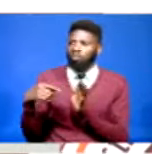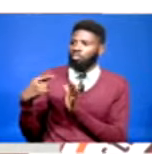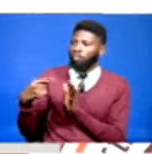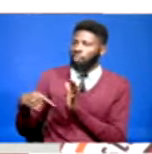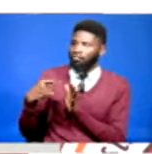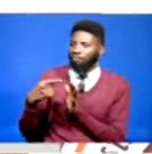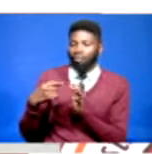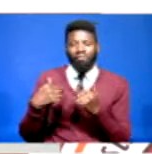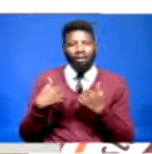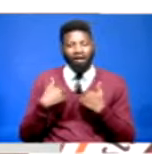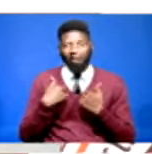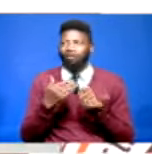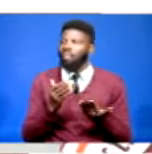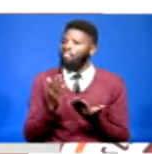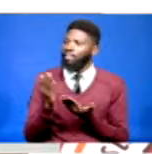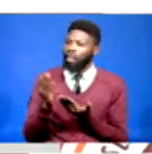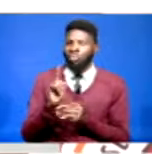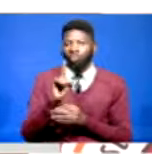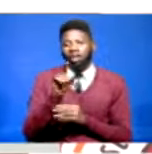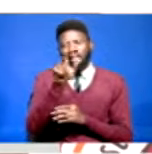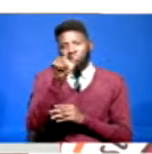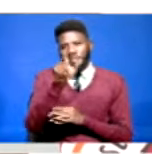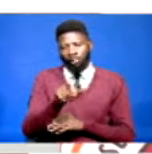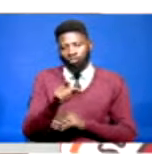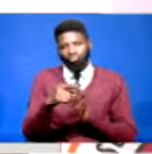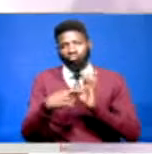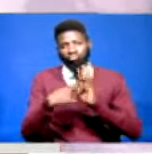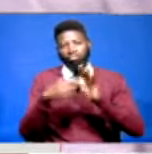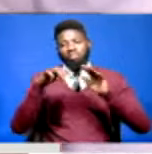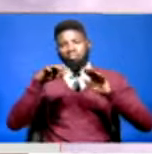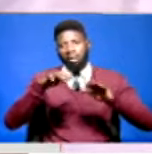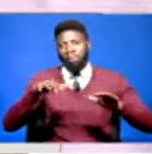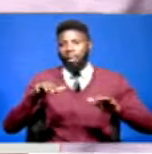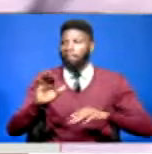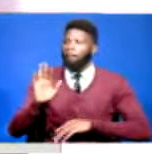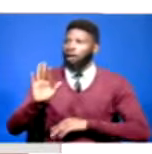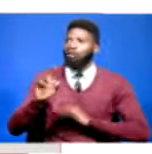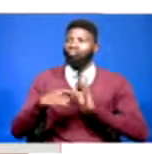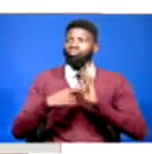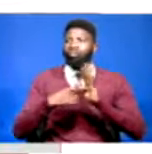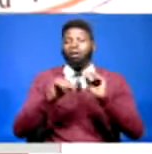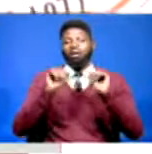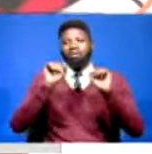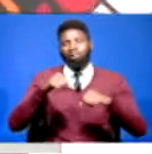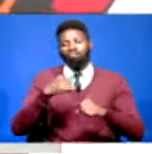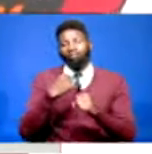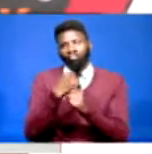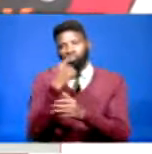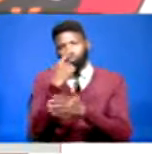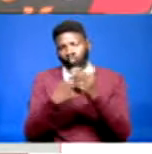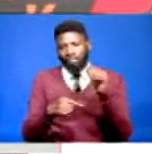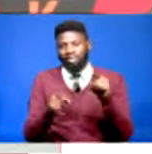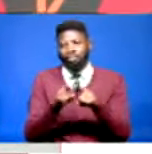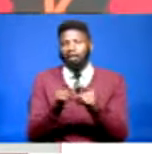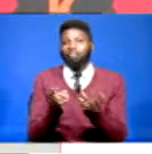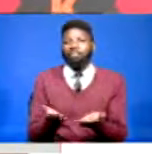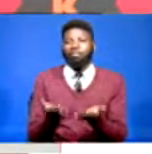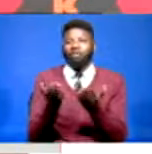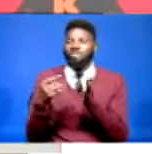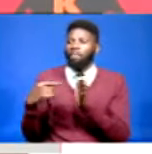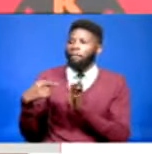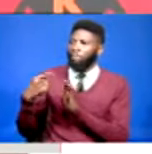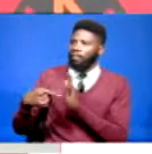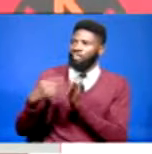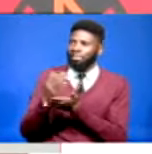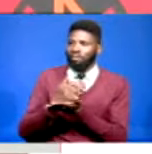I have one of the exhibitors who have been able to showcase what they can be doing, and of course, growing the manufacturing sector. Sir, if you could just